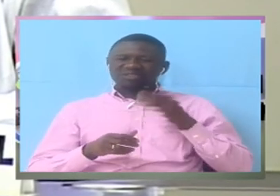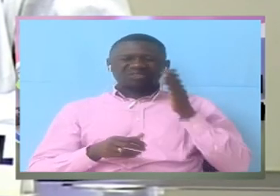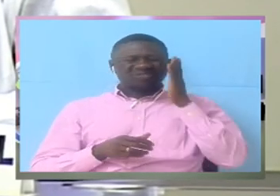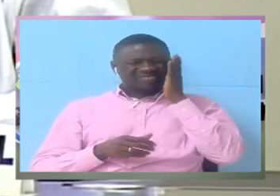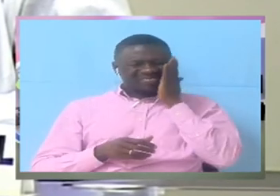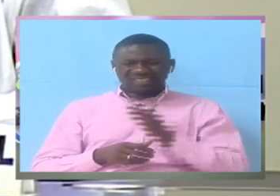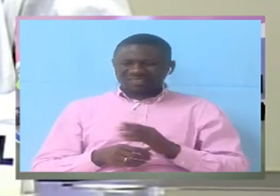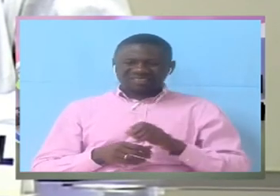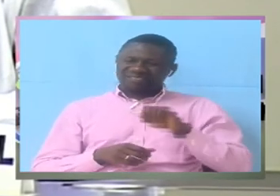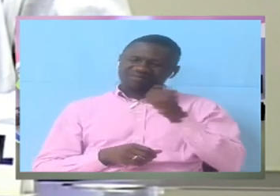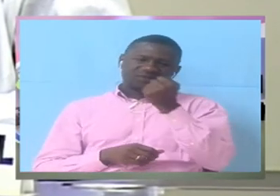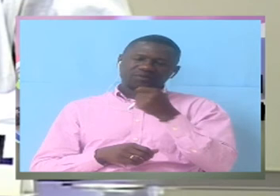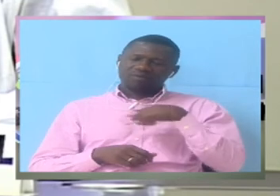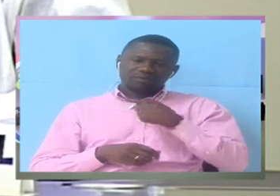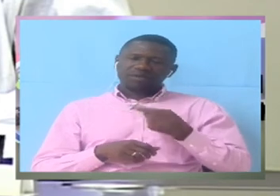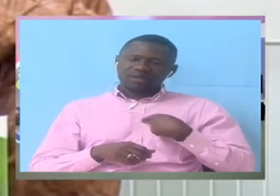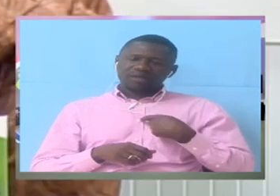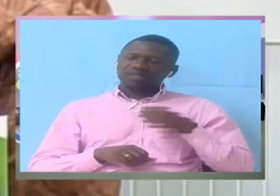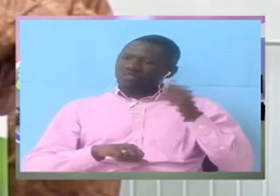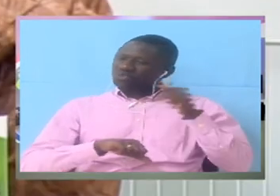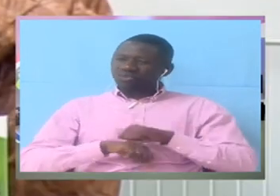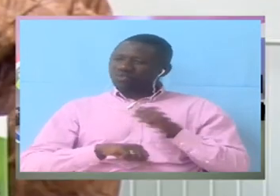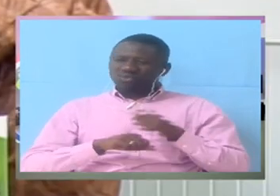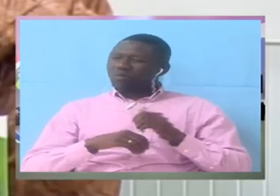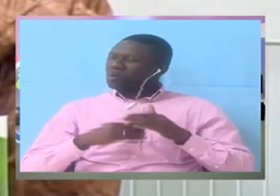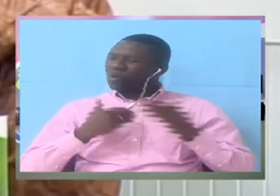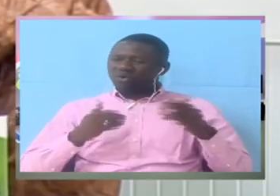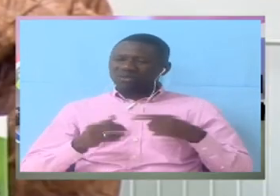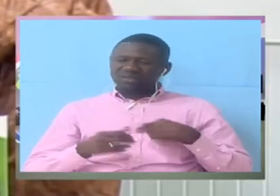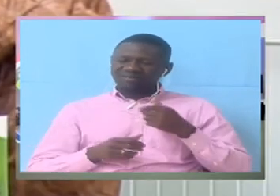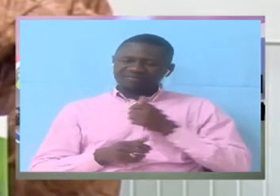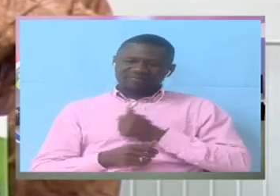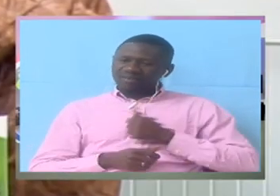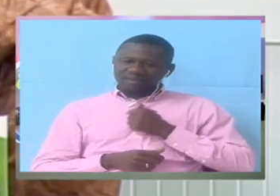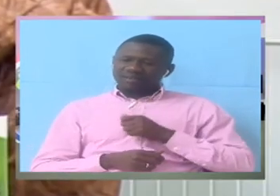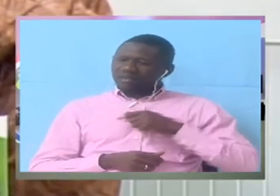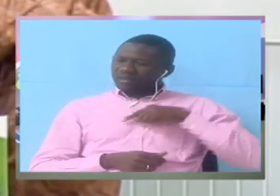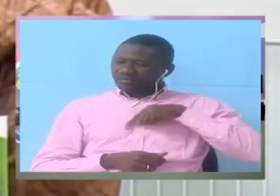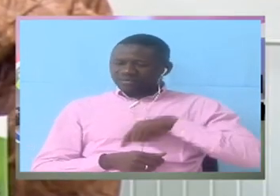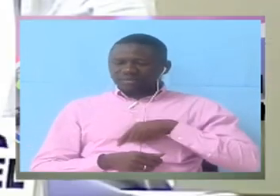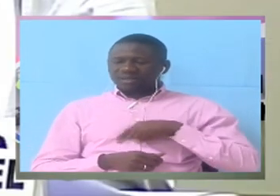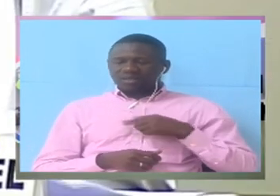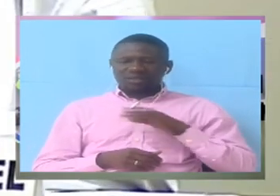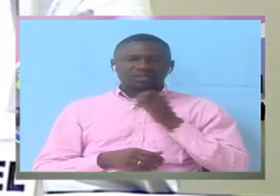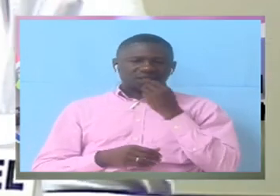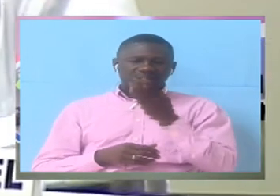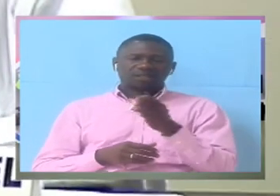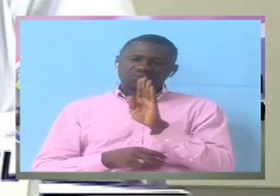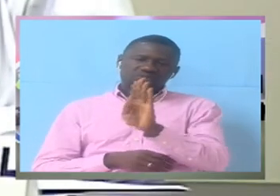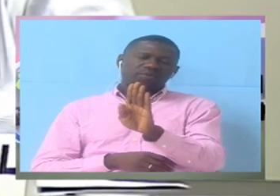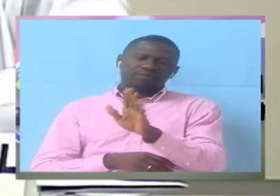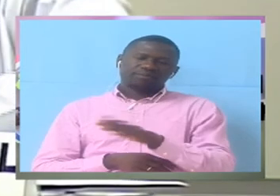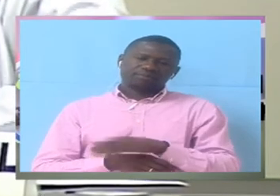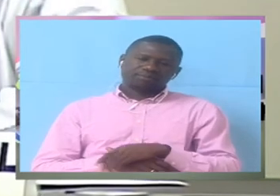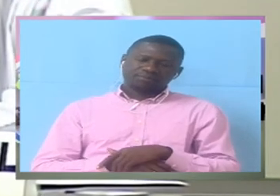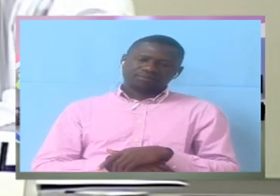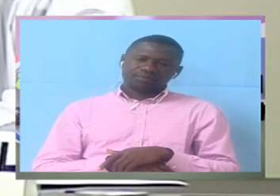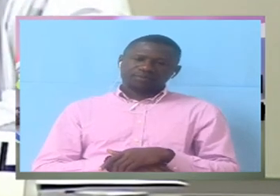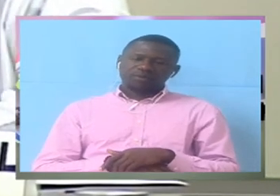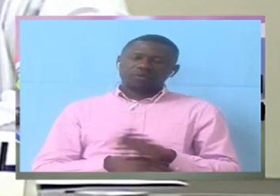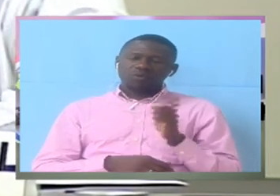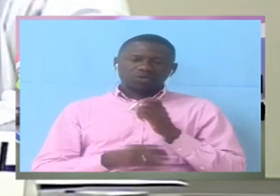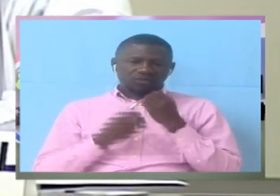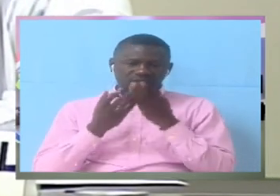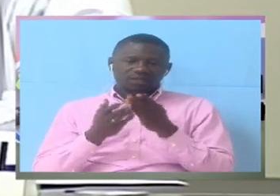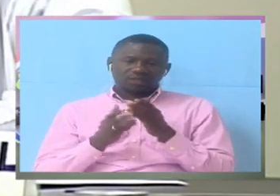so very difficult for me, you feel sympathetic for me, and that is when he asks him to stop. In fact, what you're saying is that Baba Dindin Jobate,